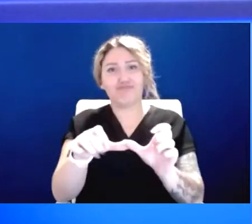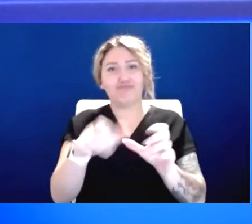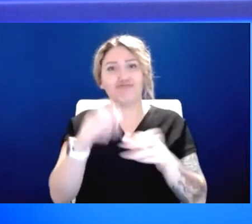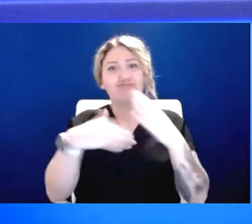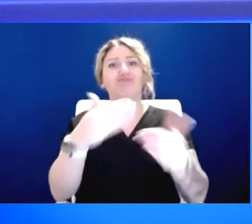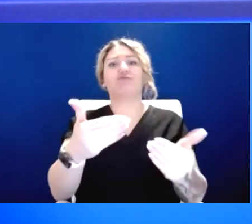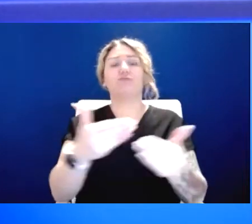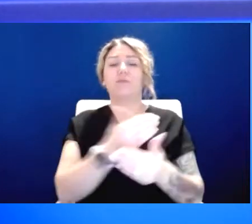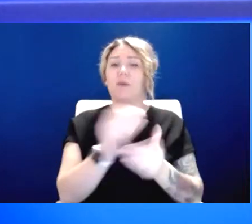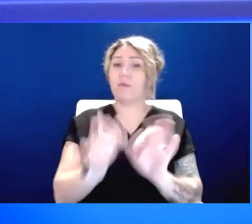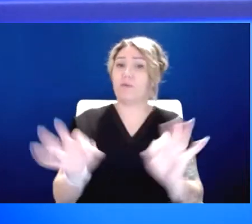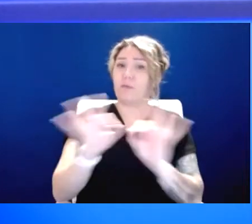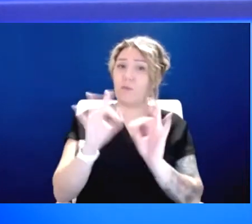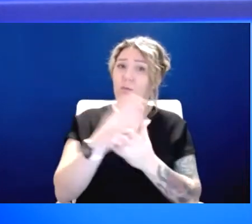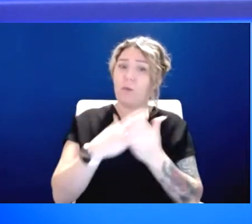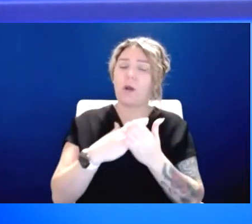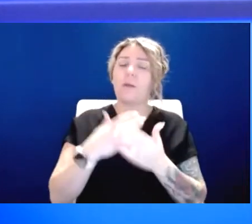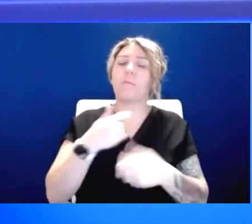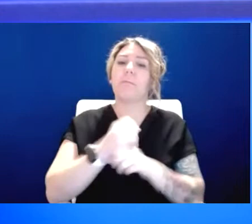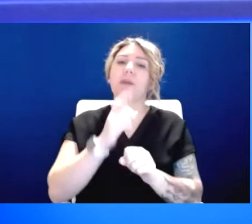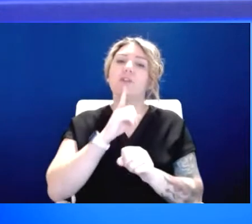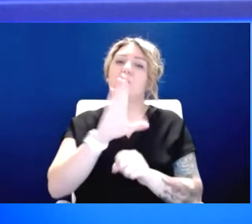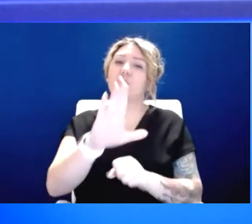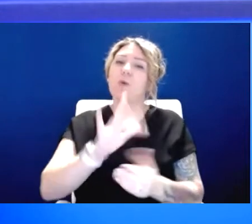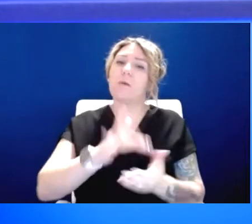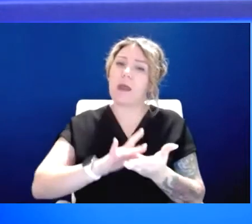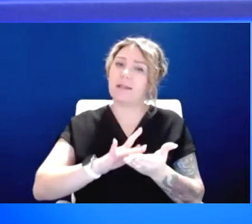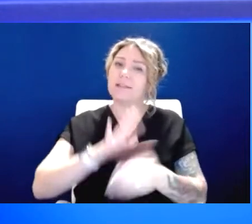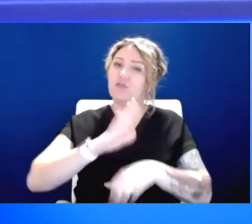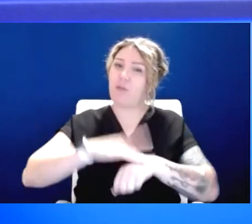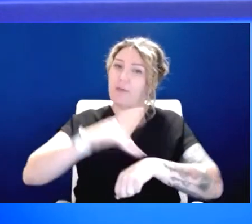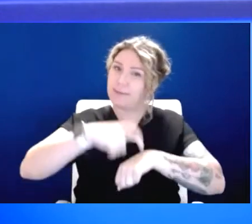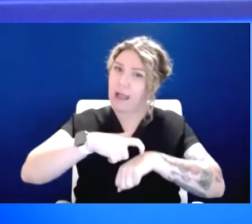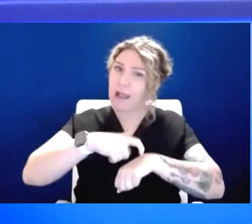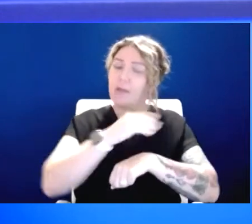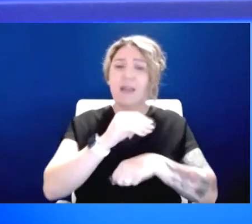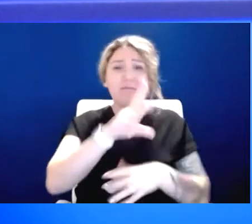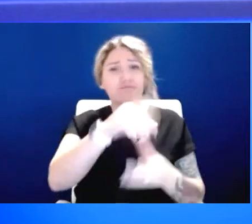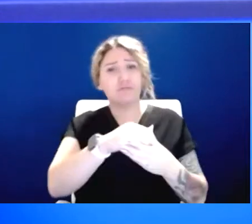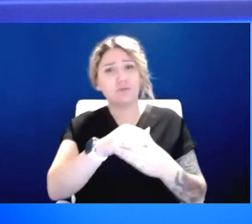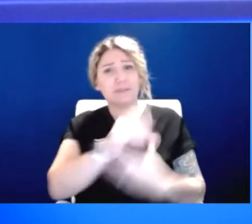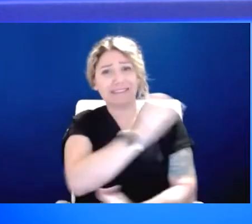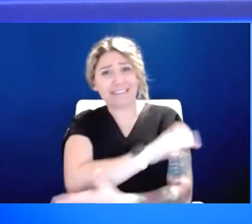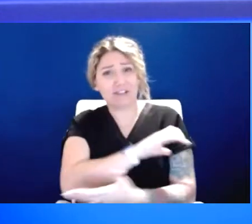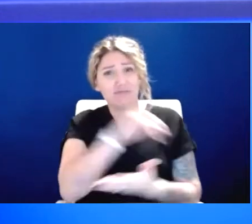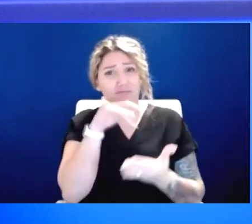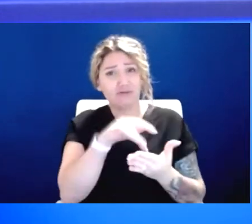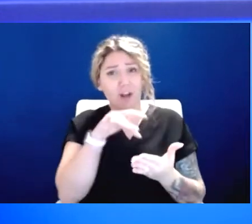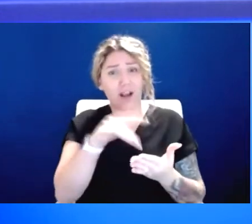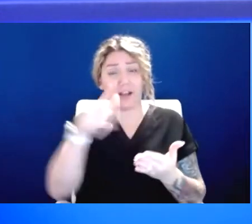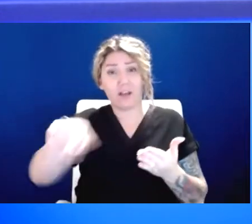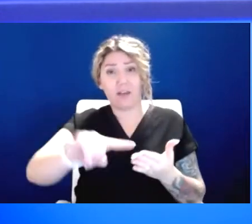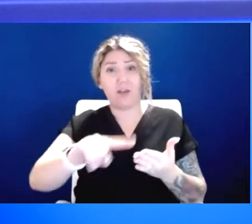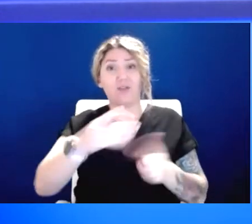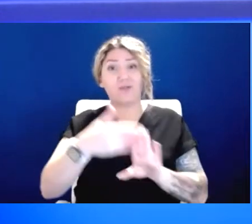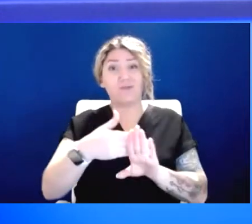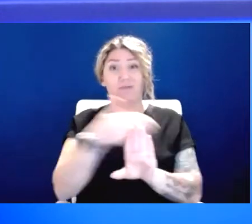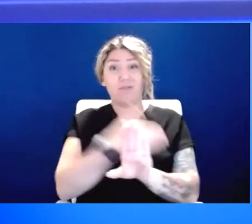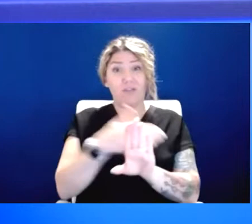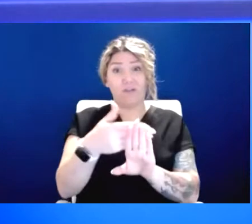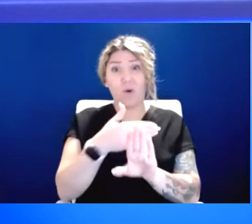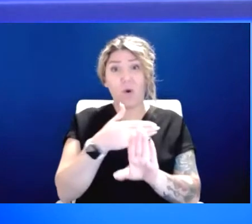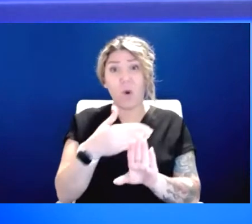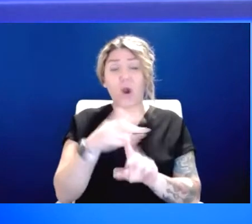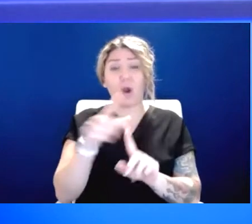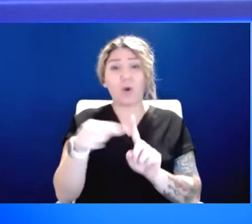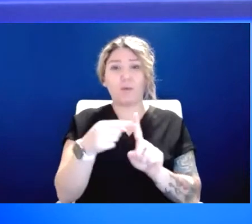you take your medications on time and participate in clinical trials. A lot of these trials are before where we are trying to